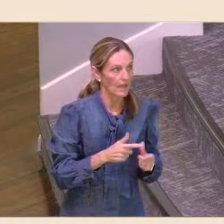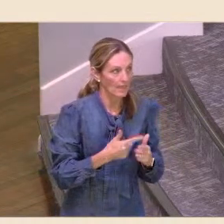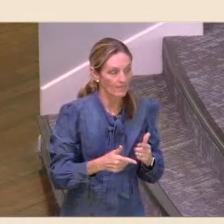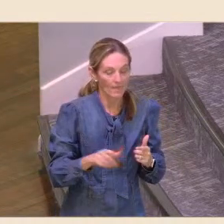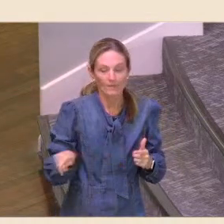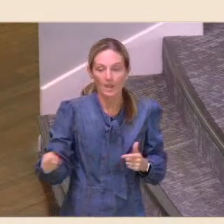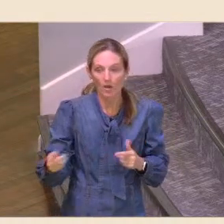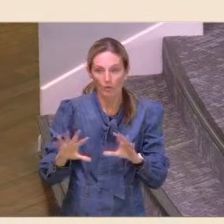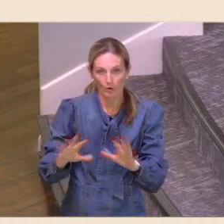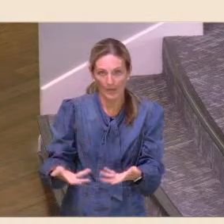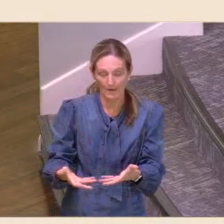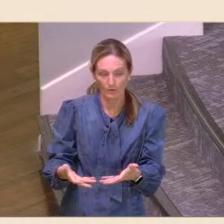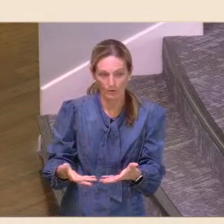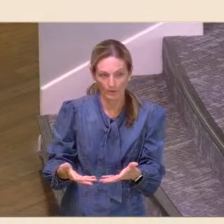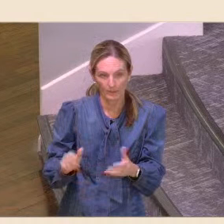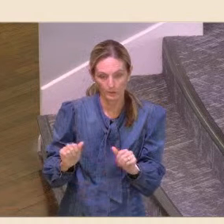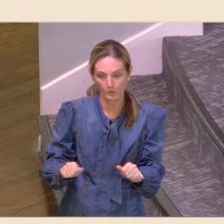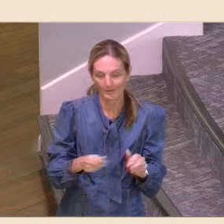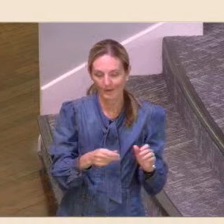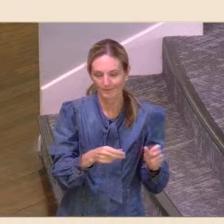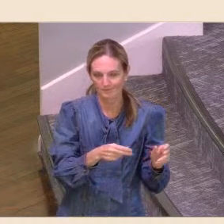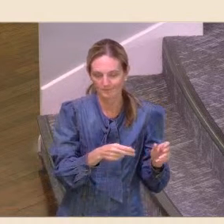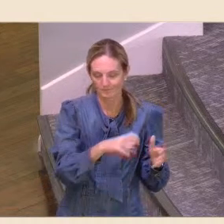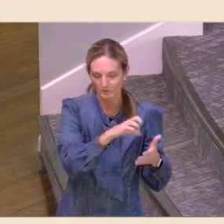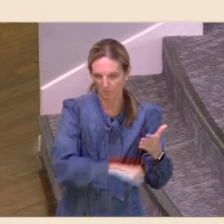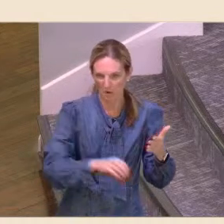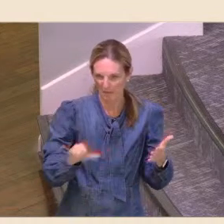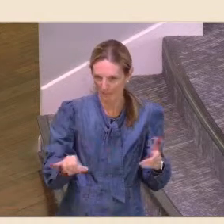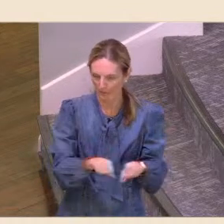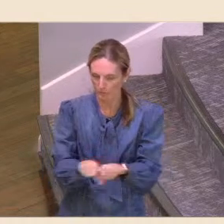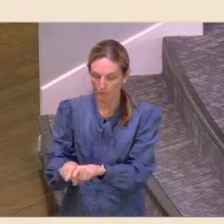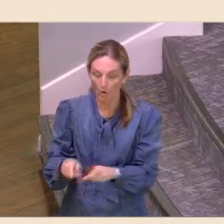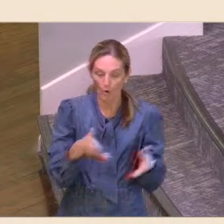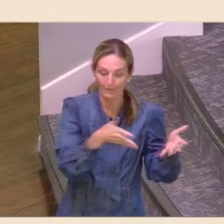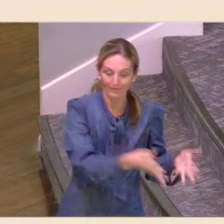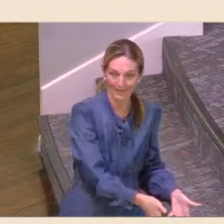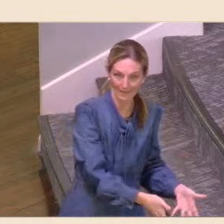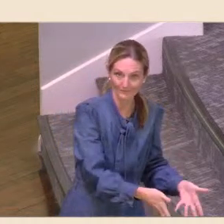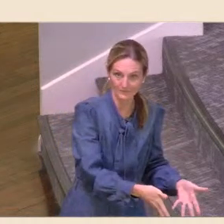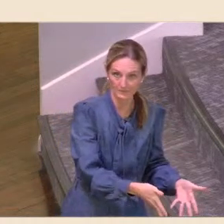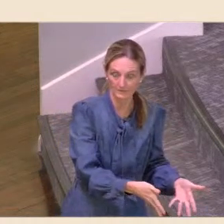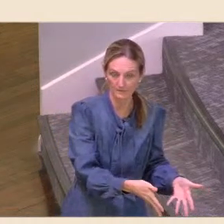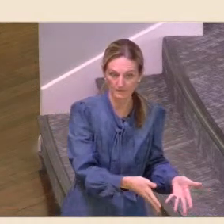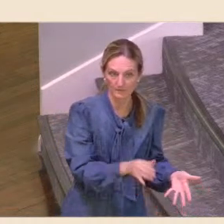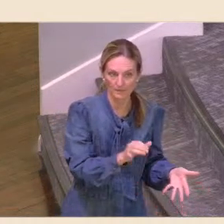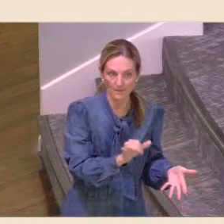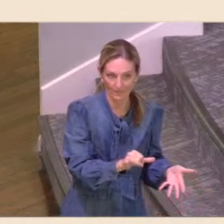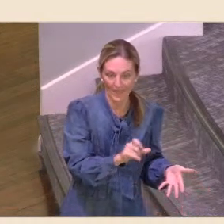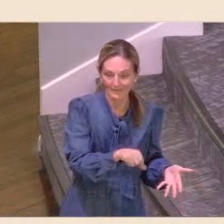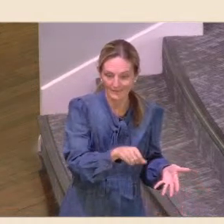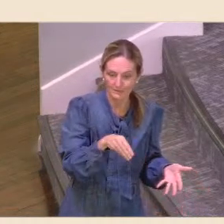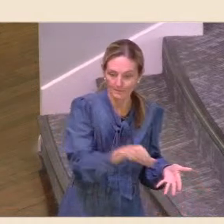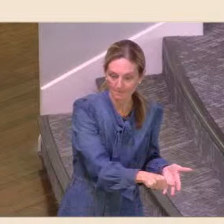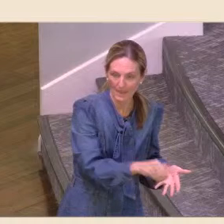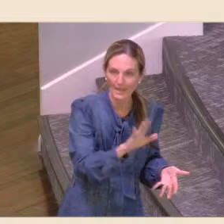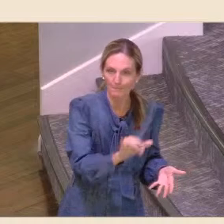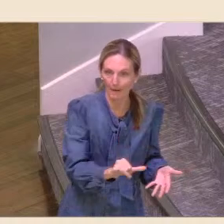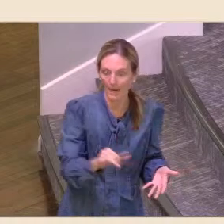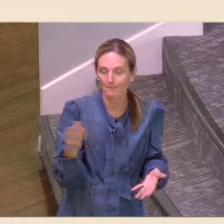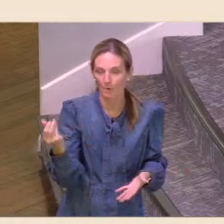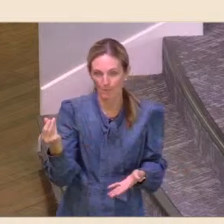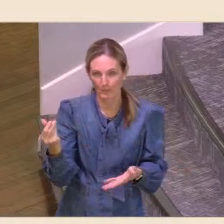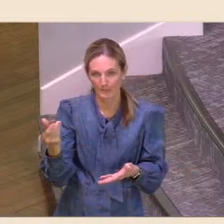other category, you're going to back that out as well. And then whatever is left is going to be what's needed to be covered by your property